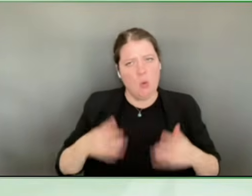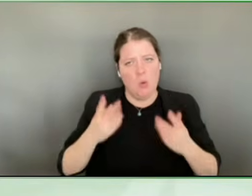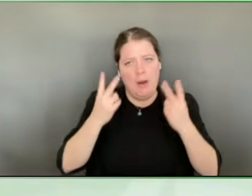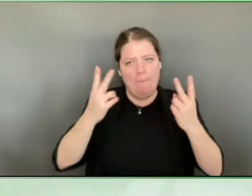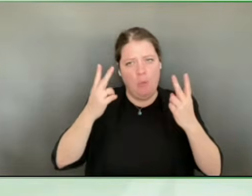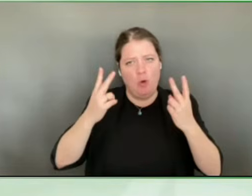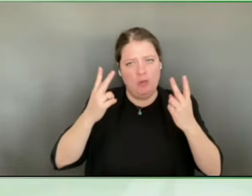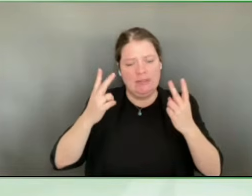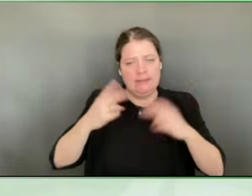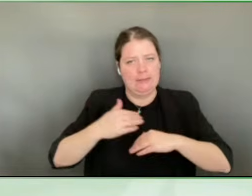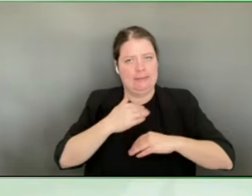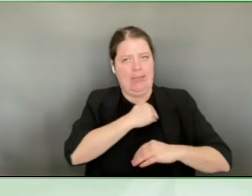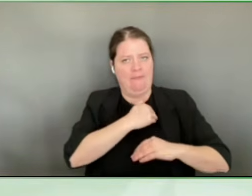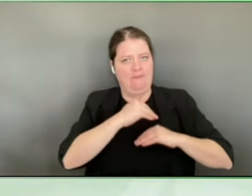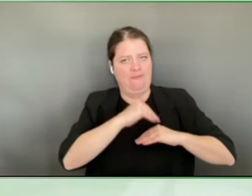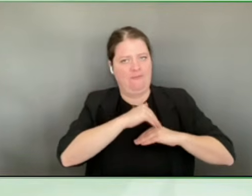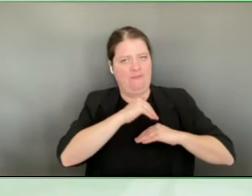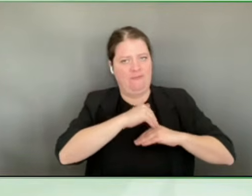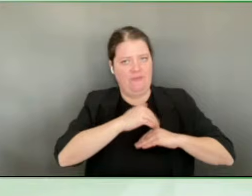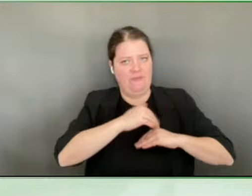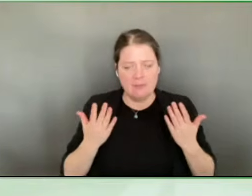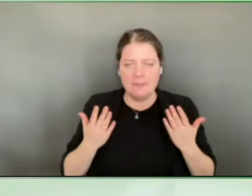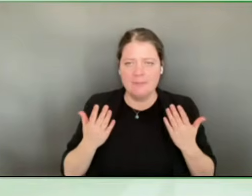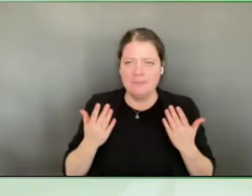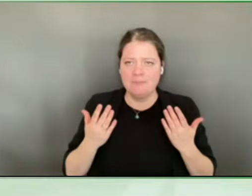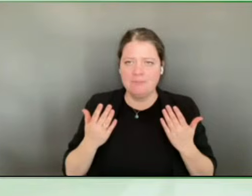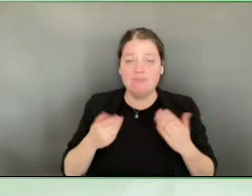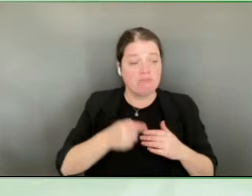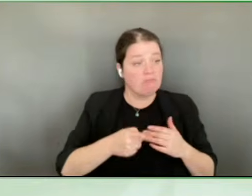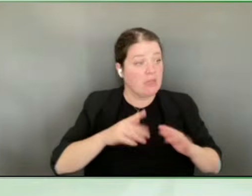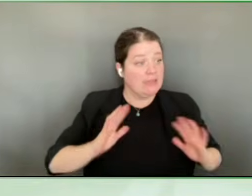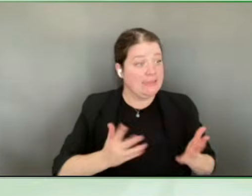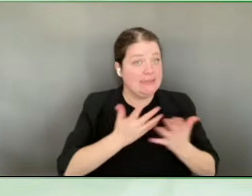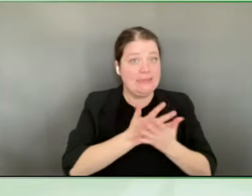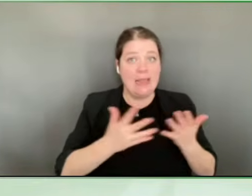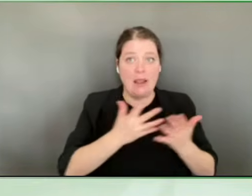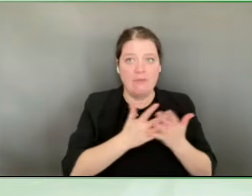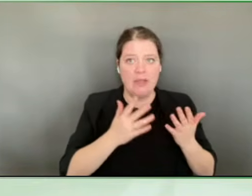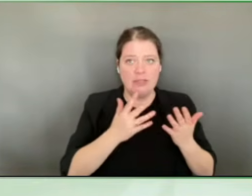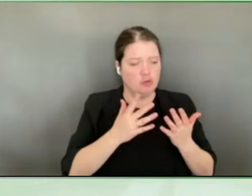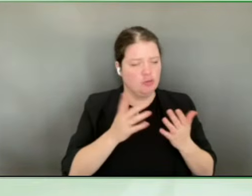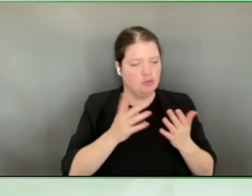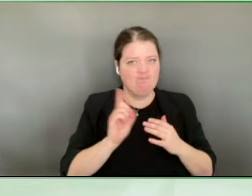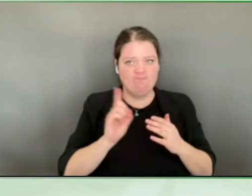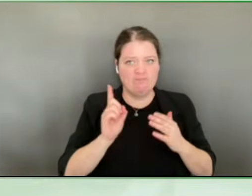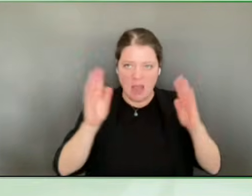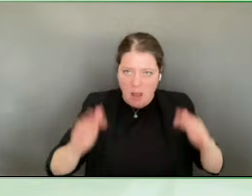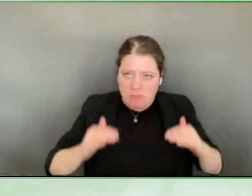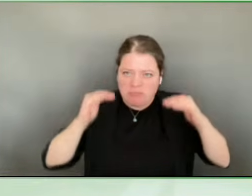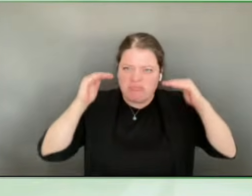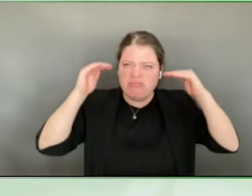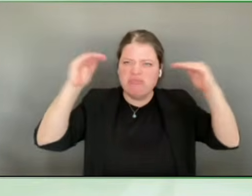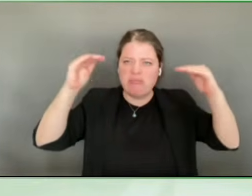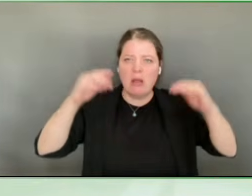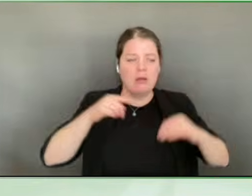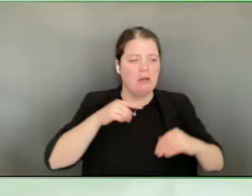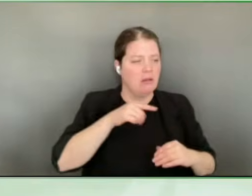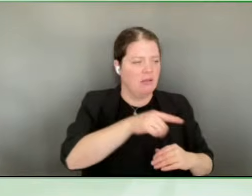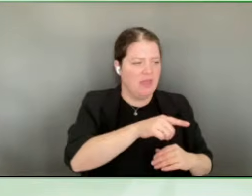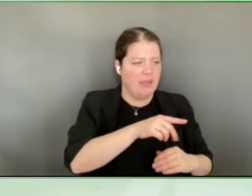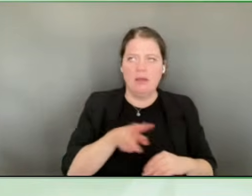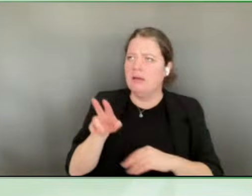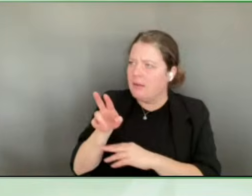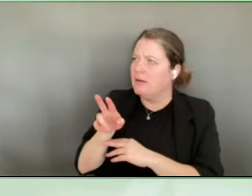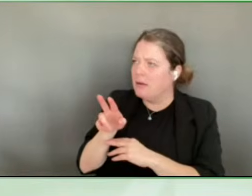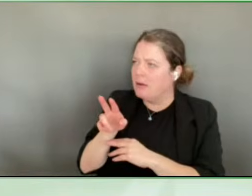can't or is not being given easy language that they don't want to contribute, that they're not interested in contributing,